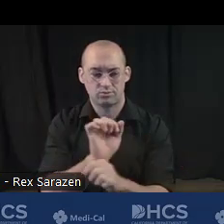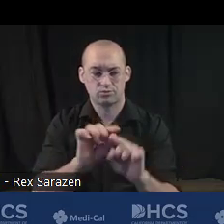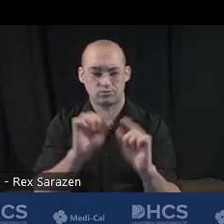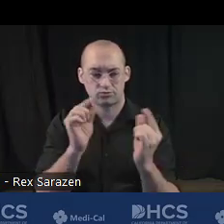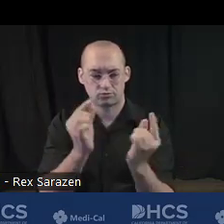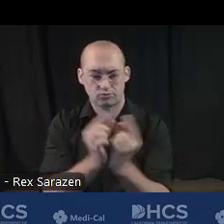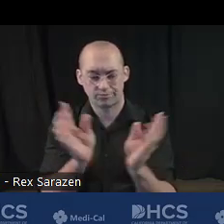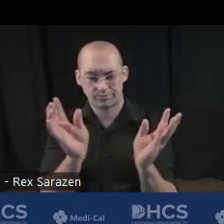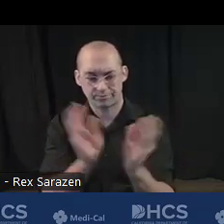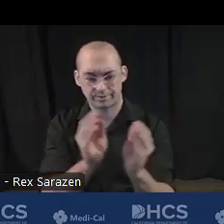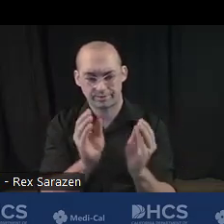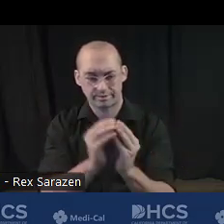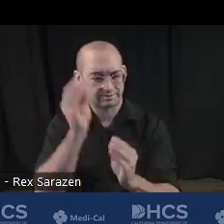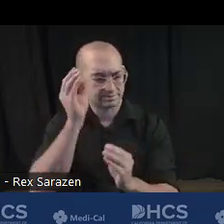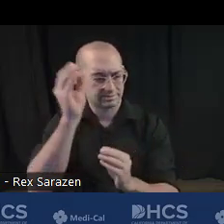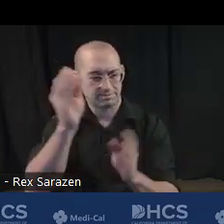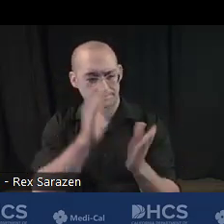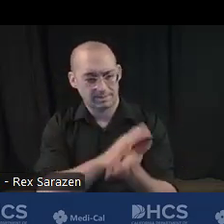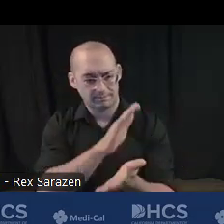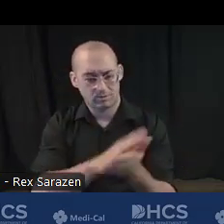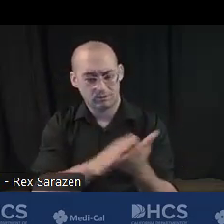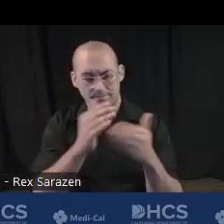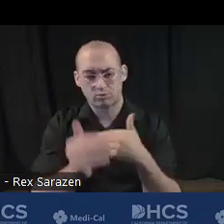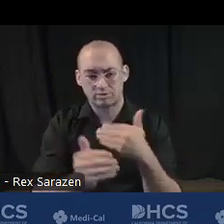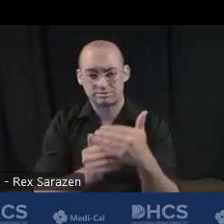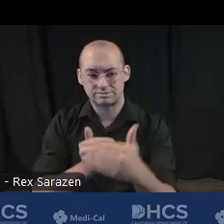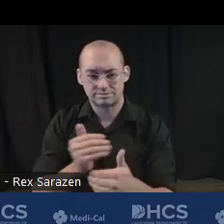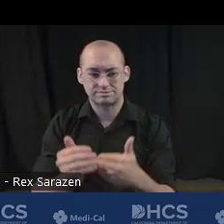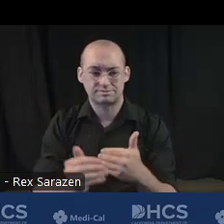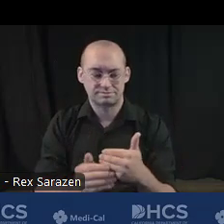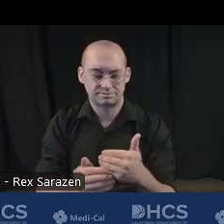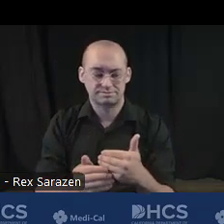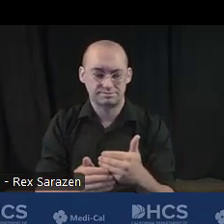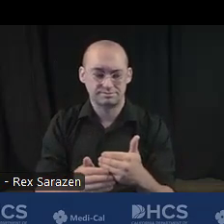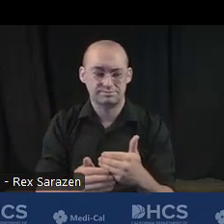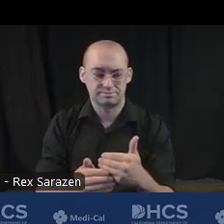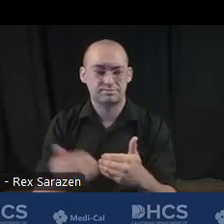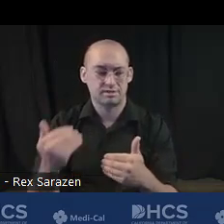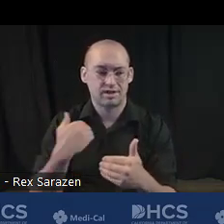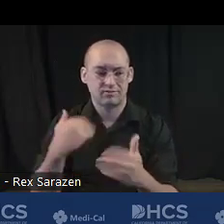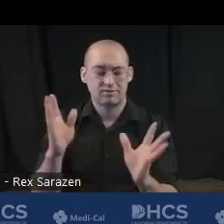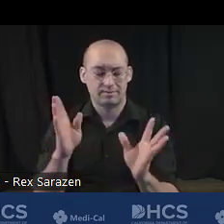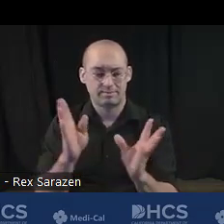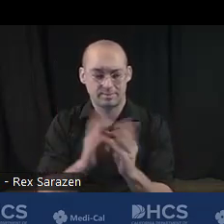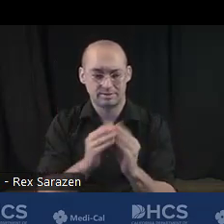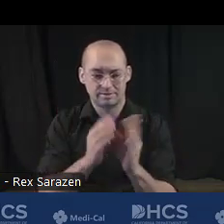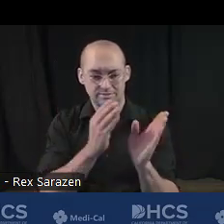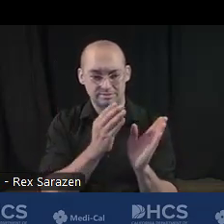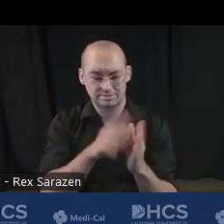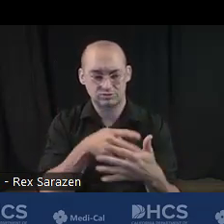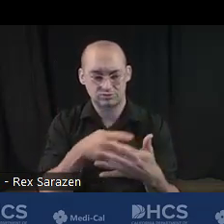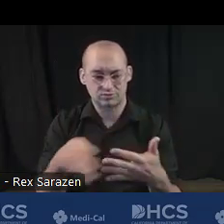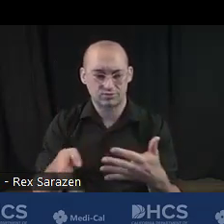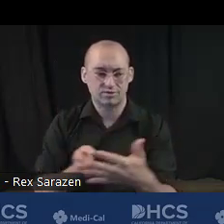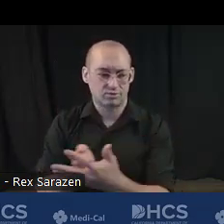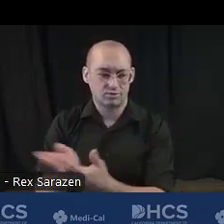concept paper development process. So we have meetings scheduled right now through the end of this year, but that is